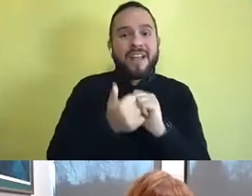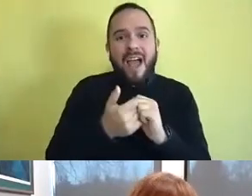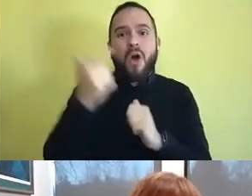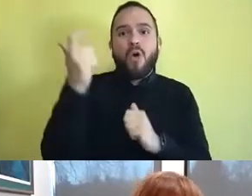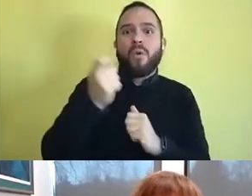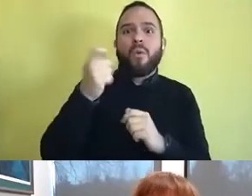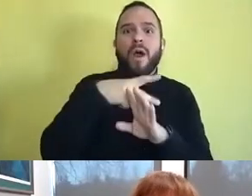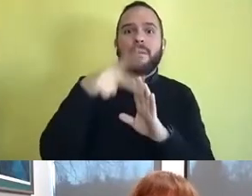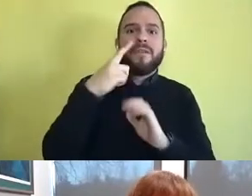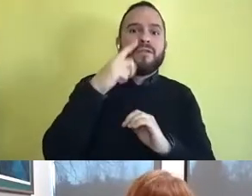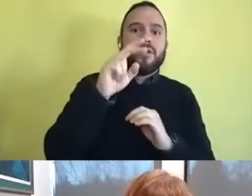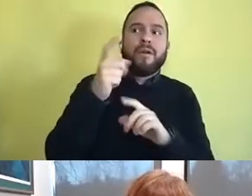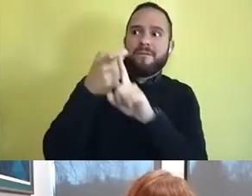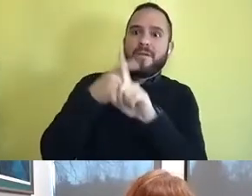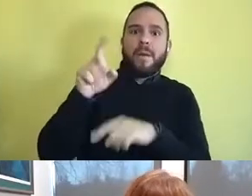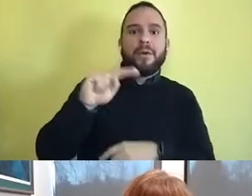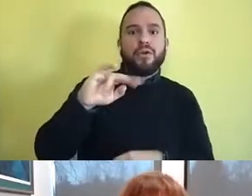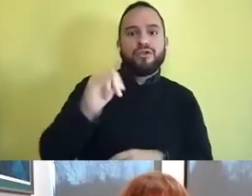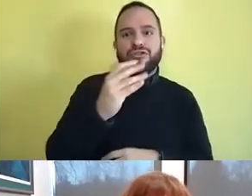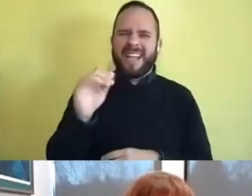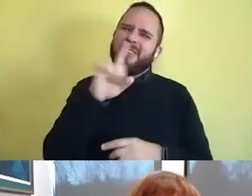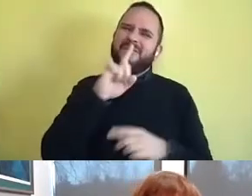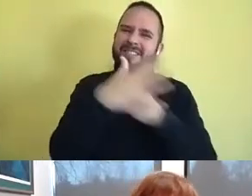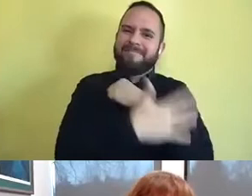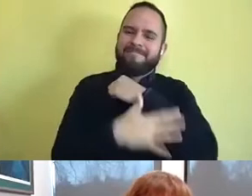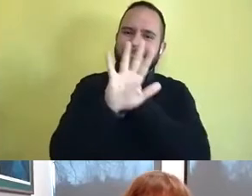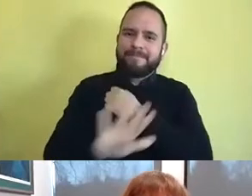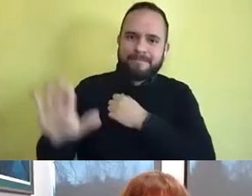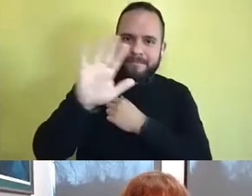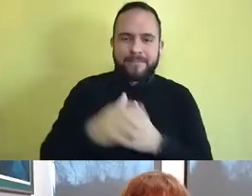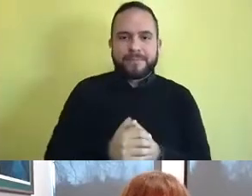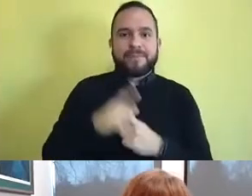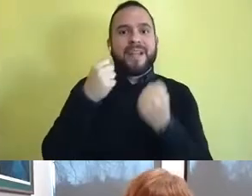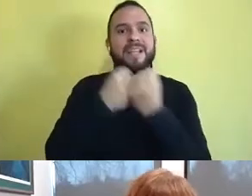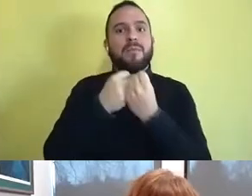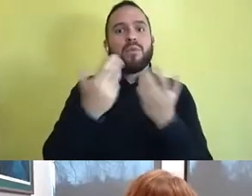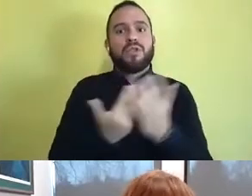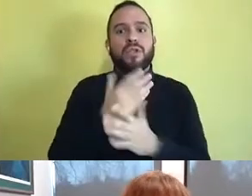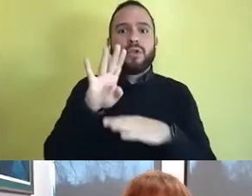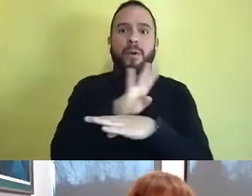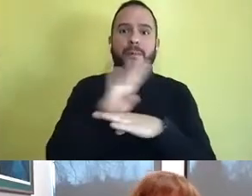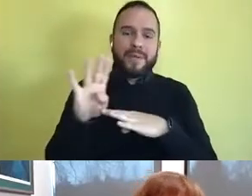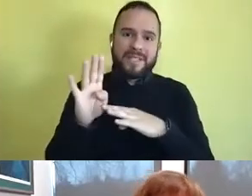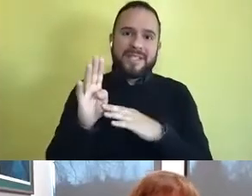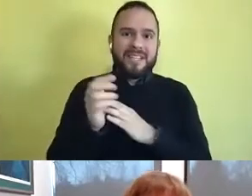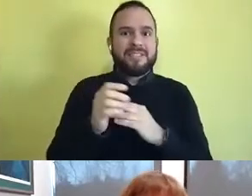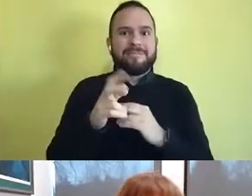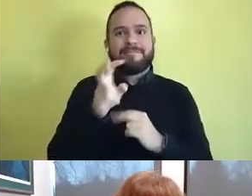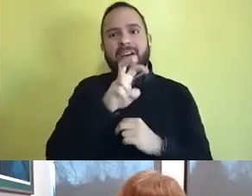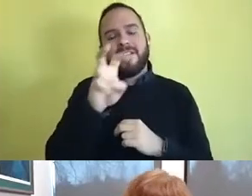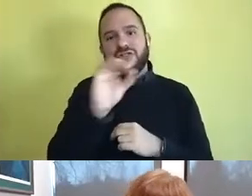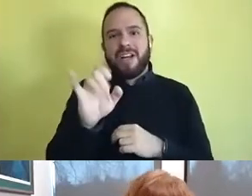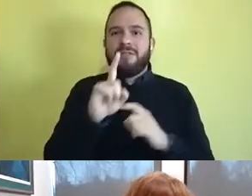nationally. Our targeted grant making has supported new business ventures, job creation, job development, in various sectors